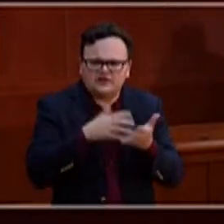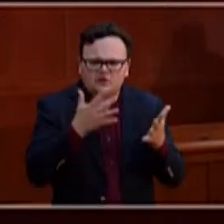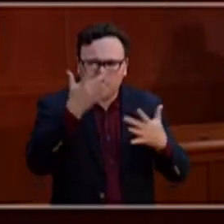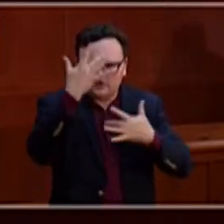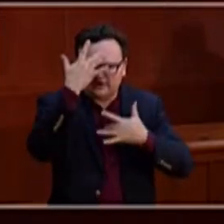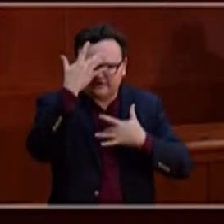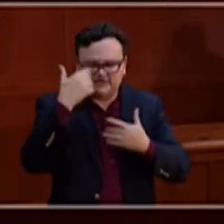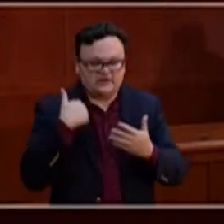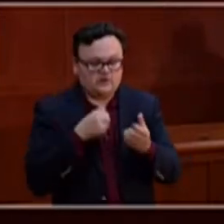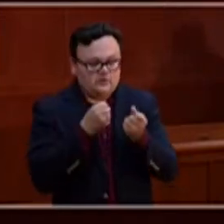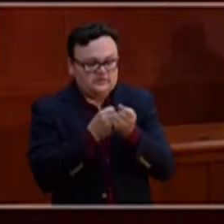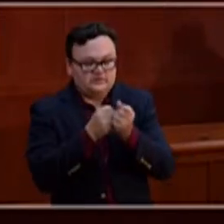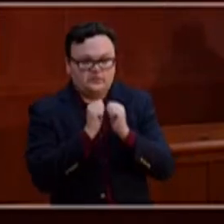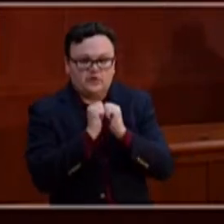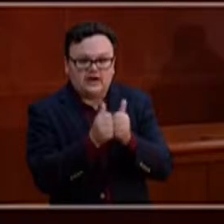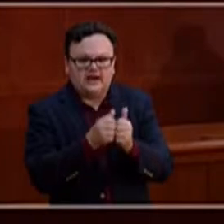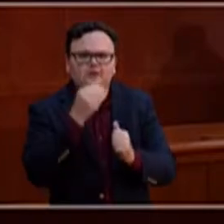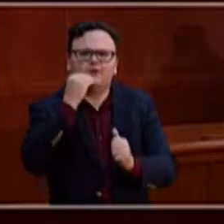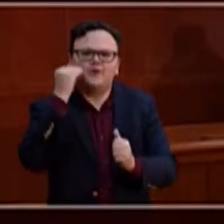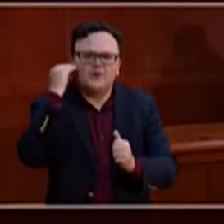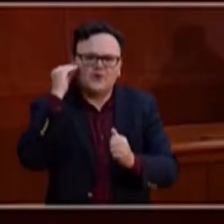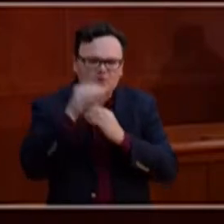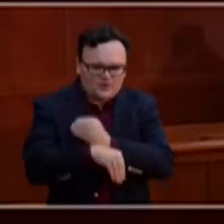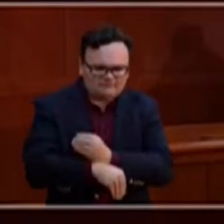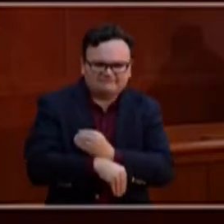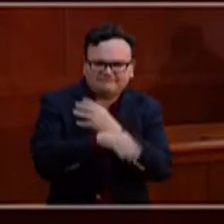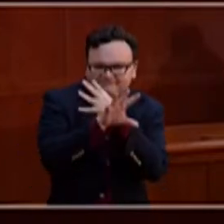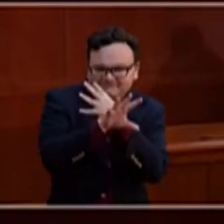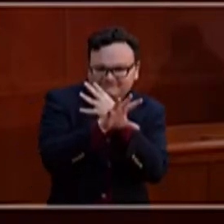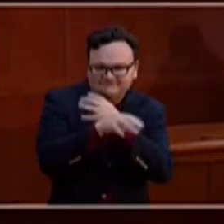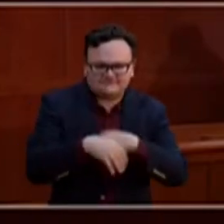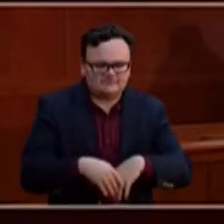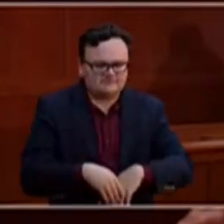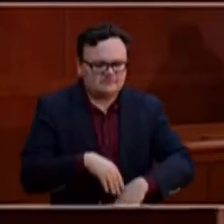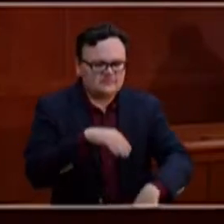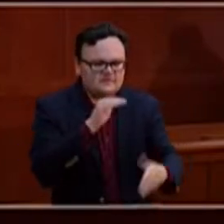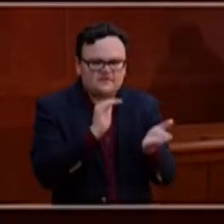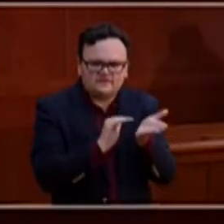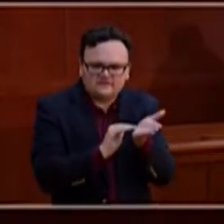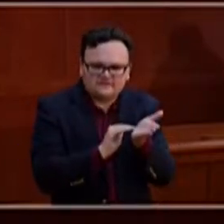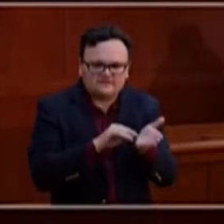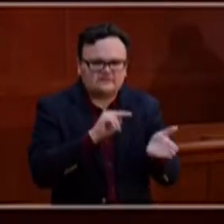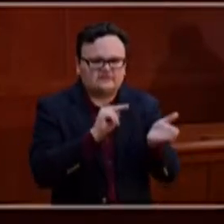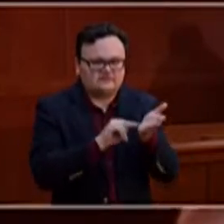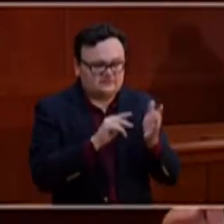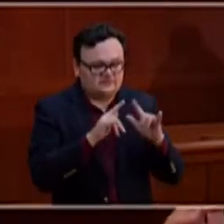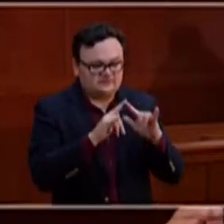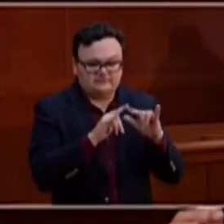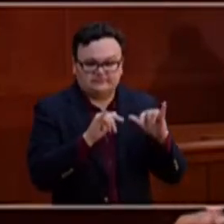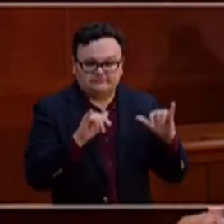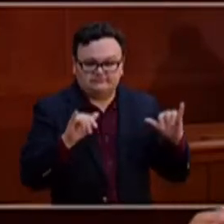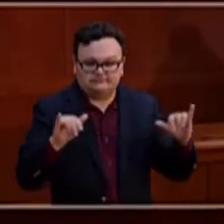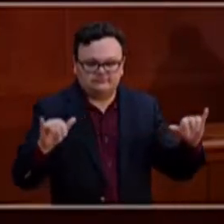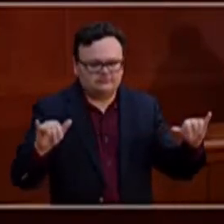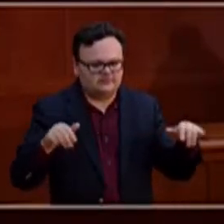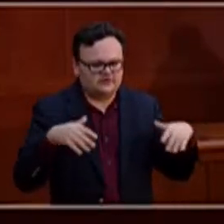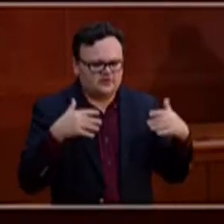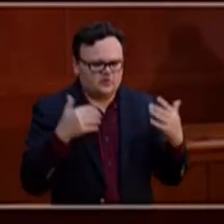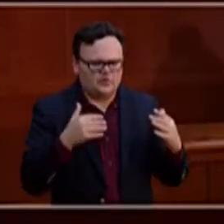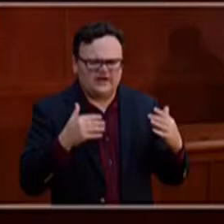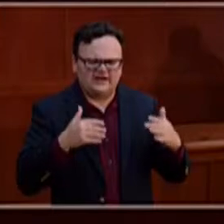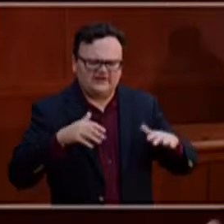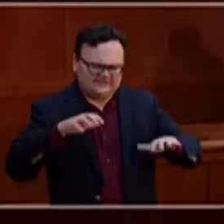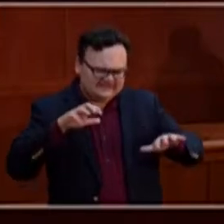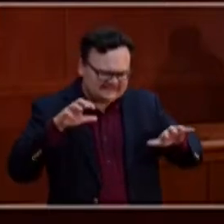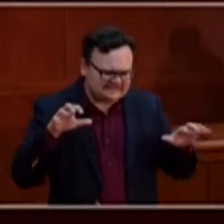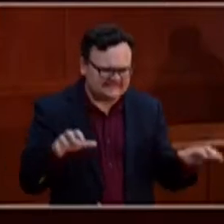homes. And our hospitals and our physicians and our behavioral health providers have risen to a level of commitment